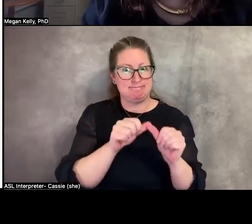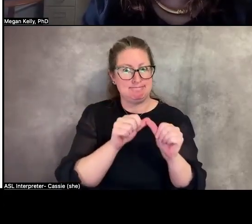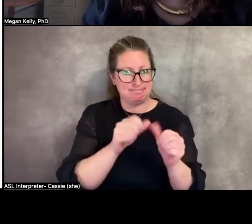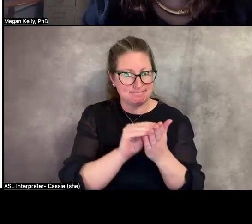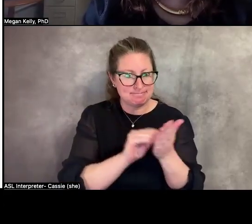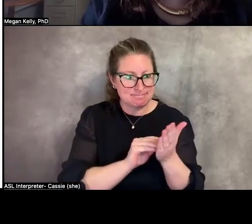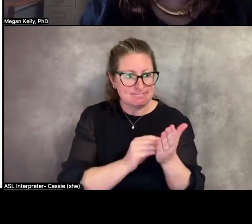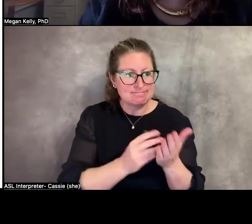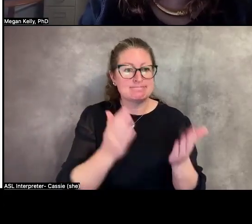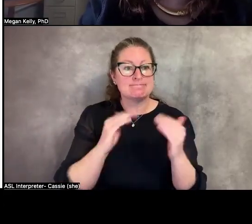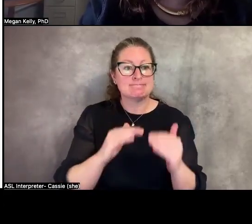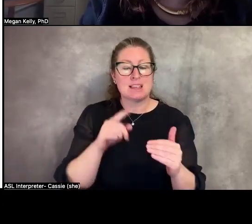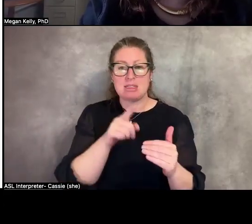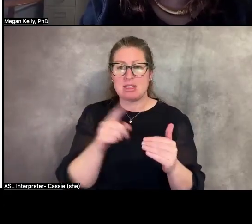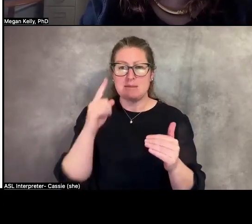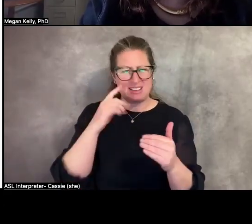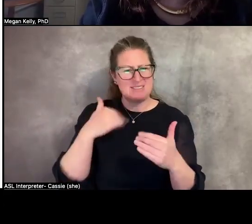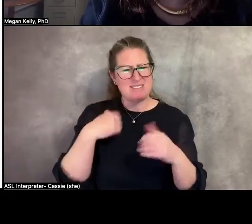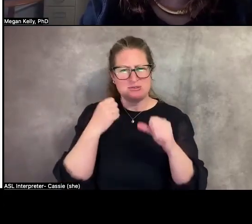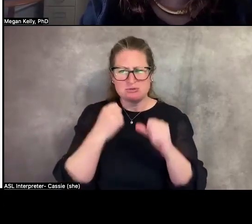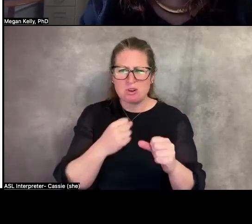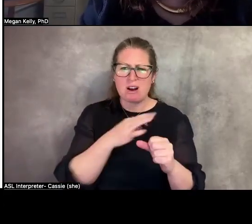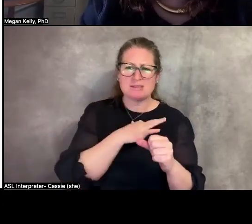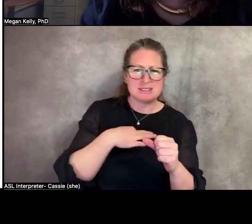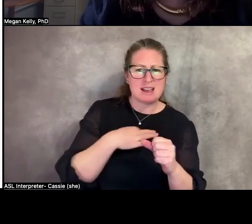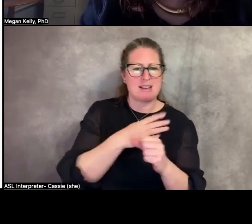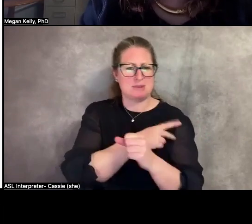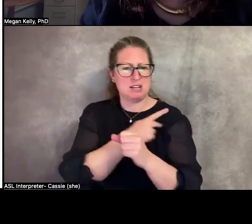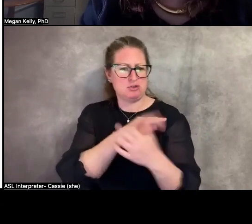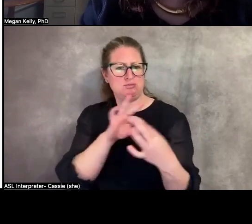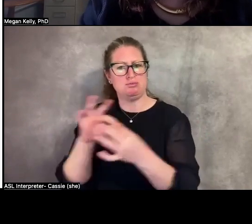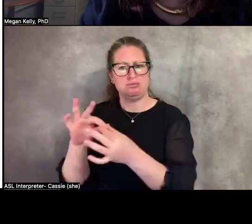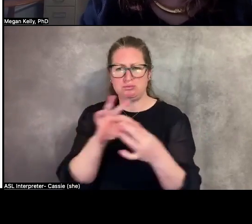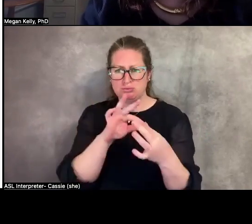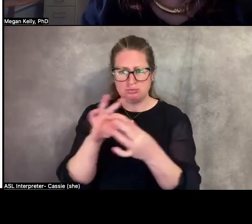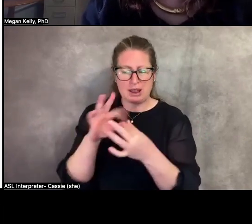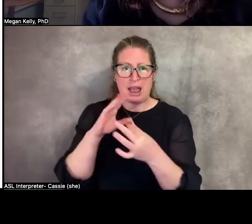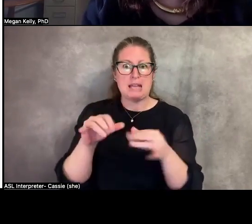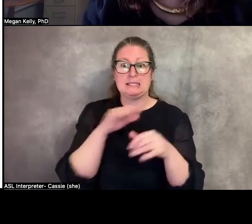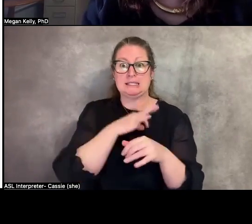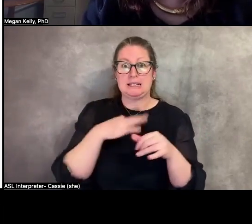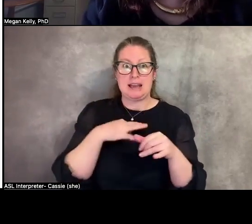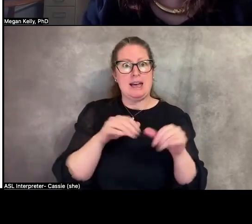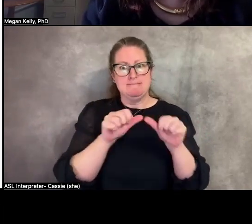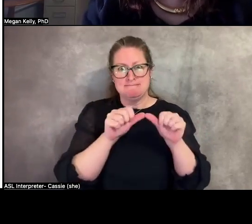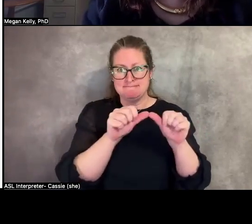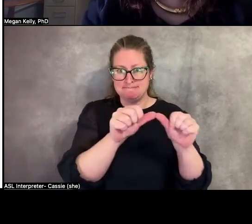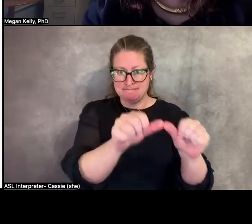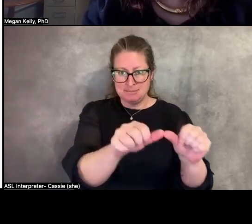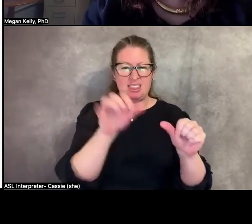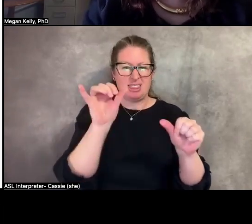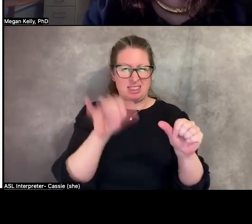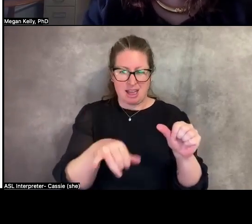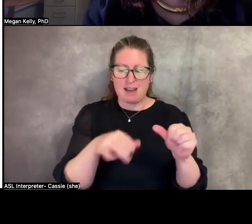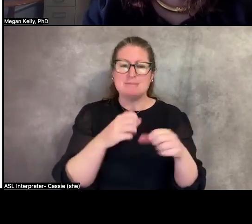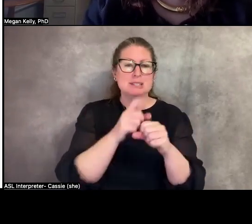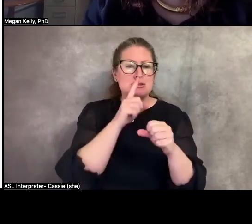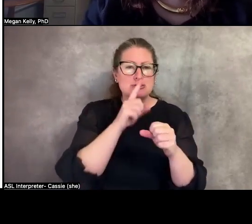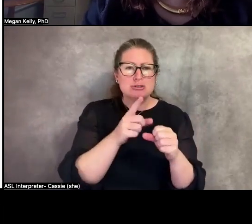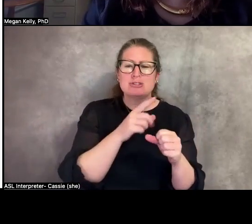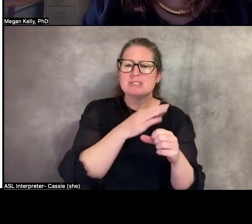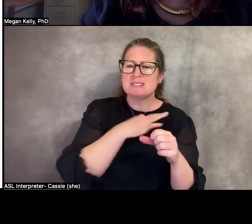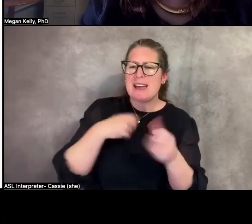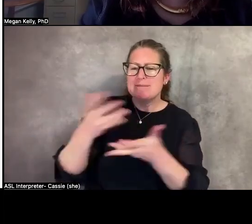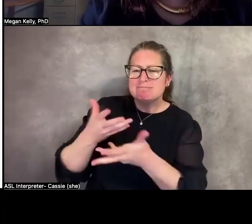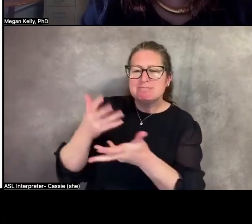staff-patient relationships and the consistency of staff was critical, so staff getting to know the patients and understand them, as